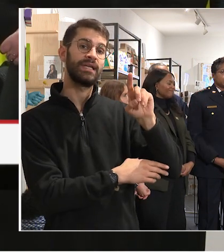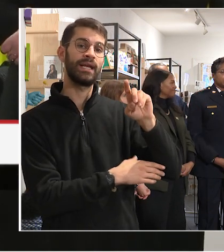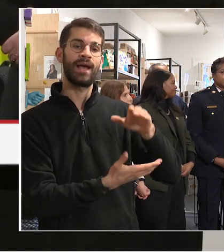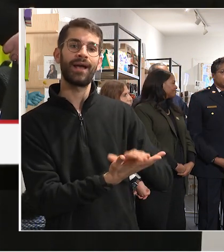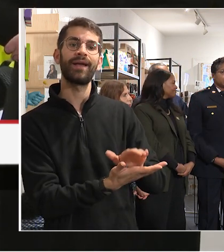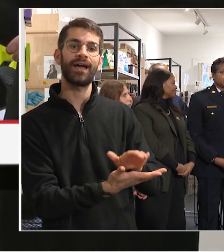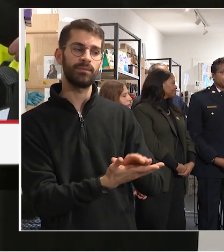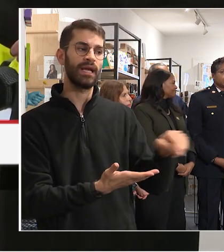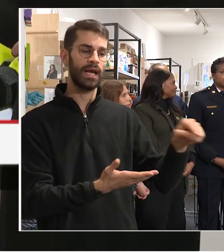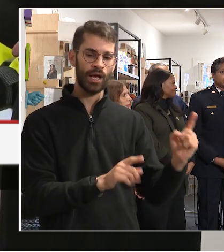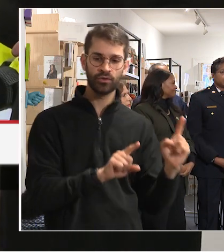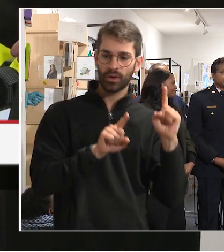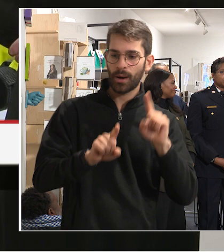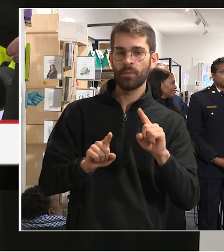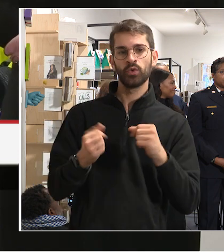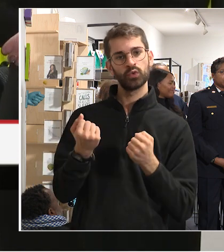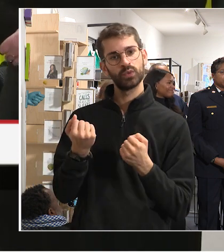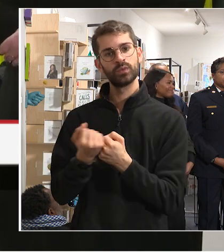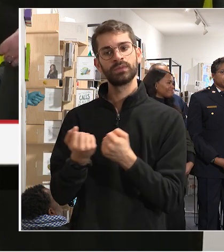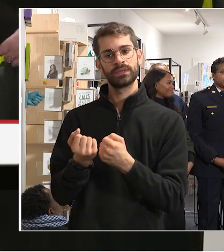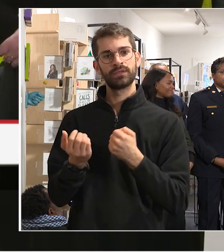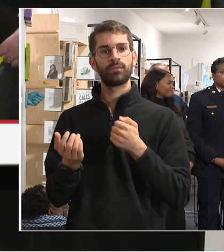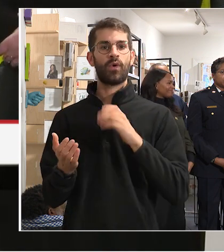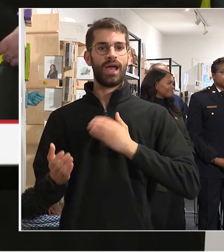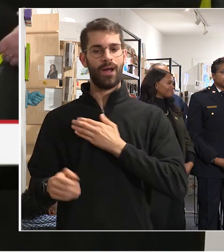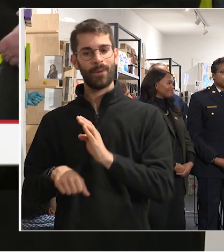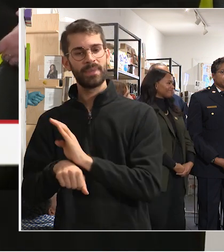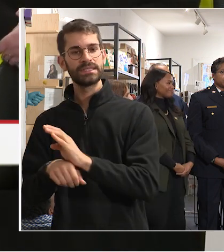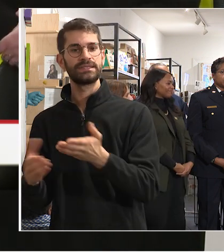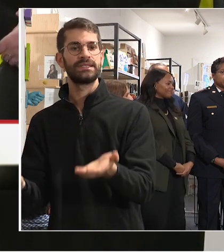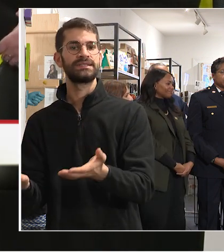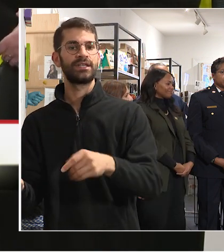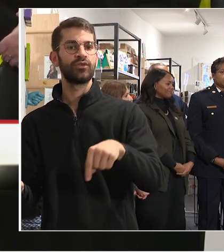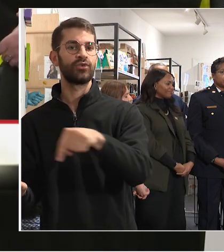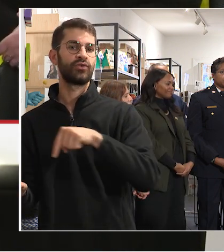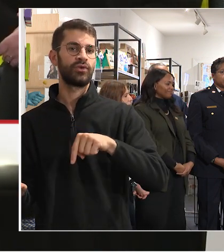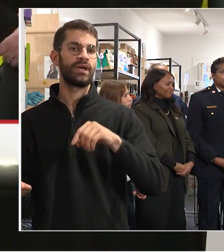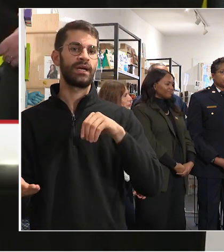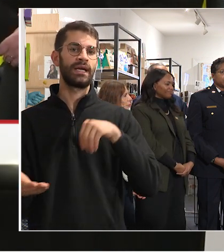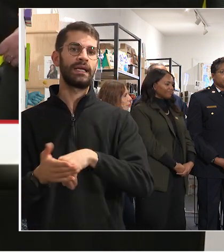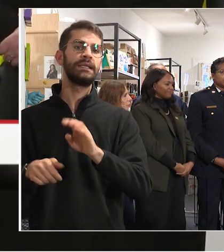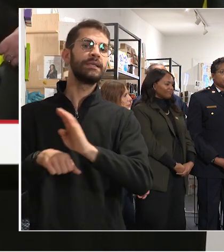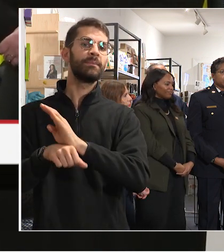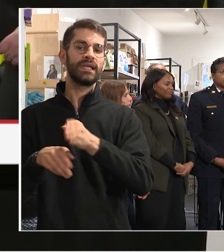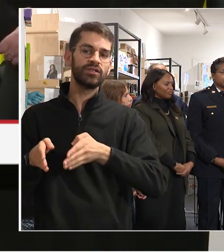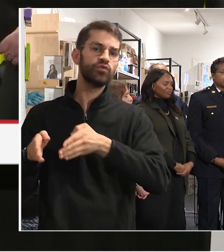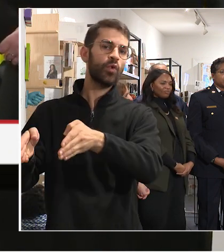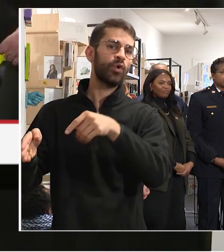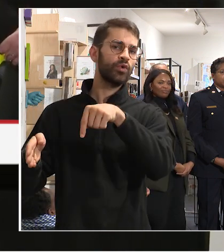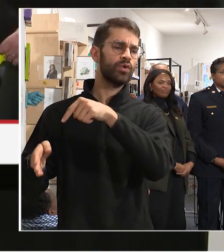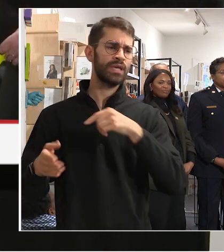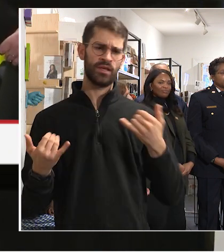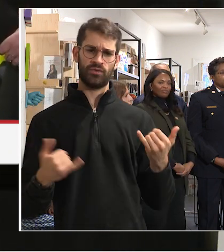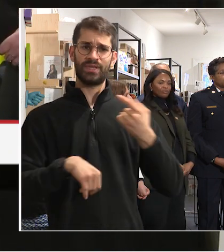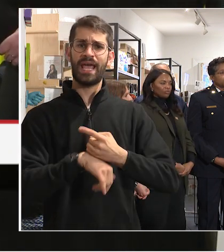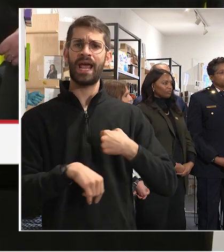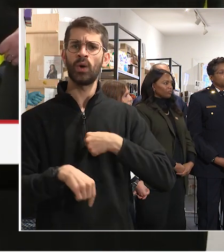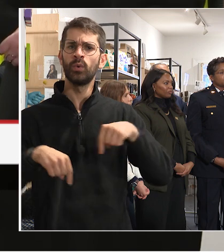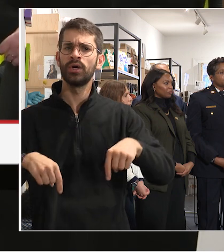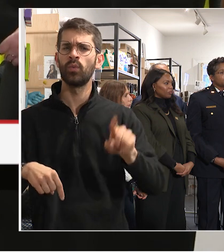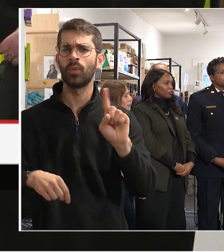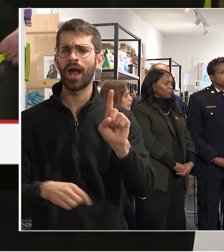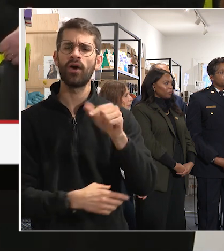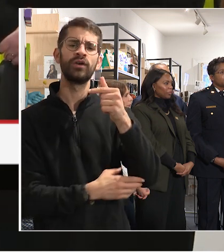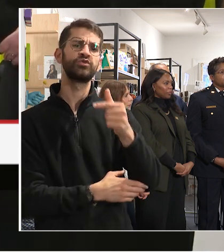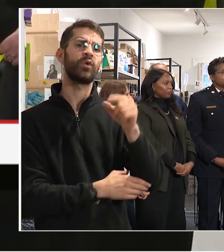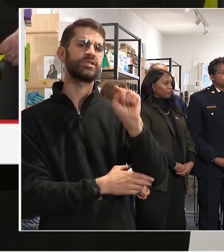our businesses in these corridors. Today, we're meeting in Georgetown, and let me be clear about this, as I